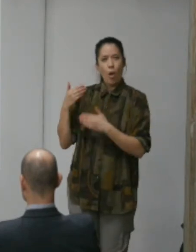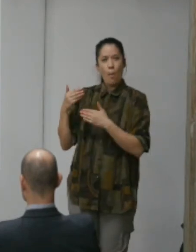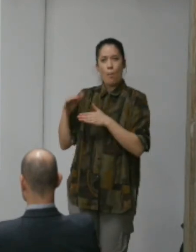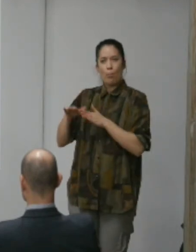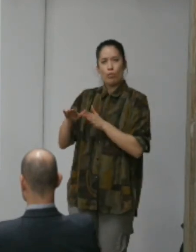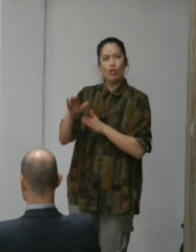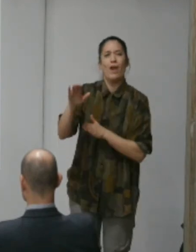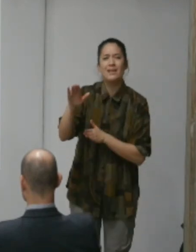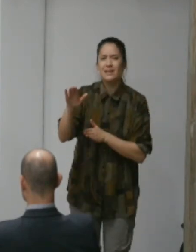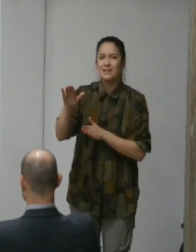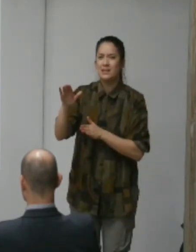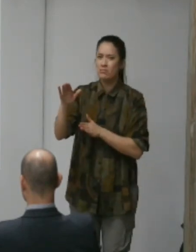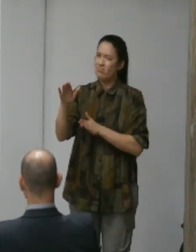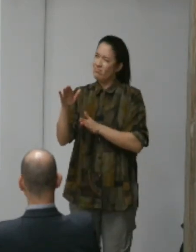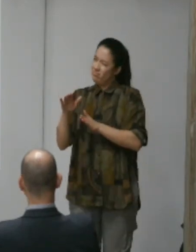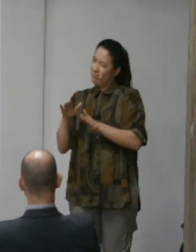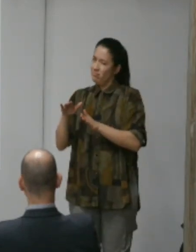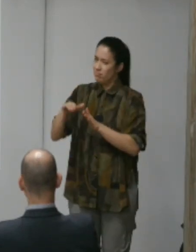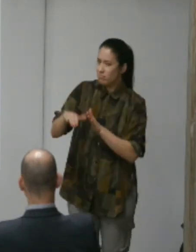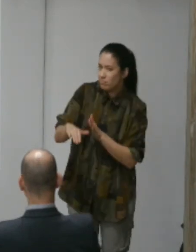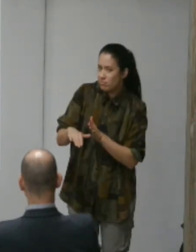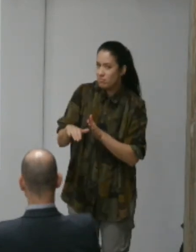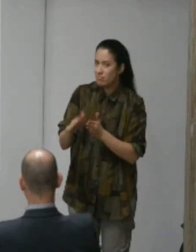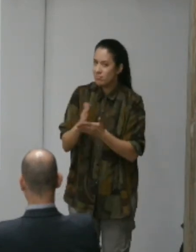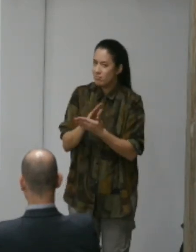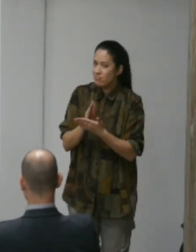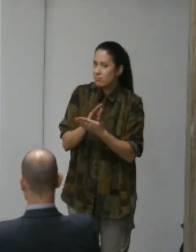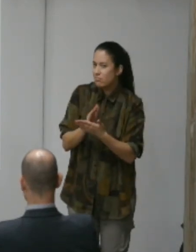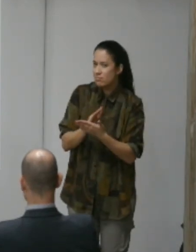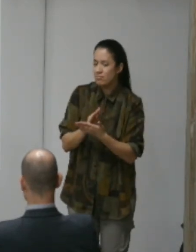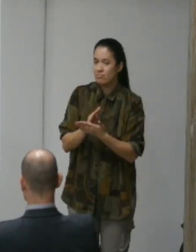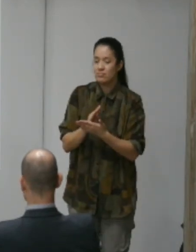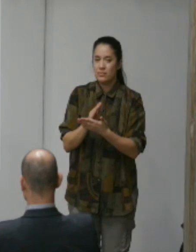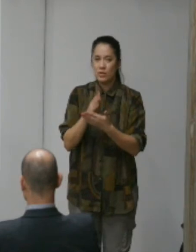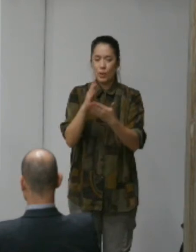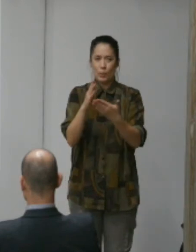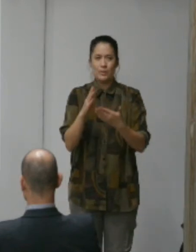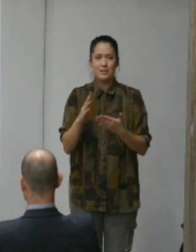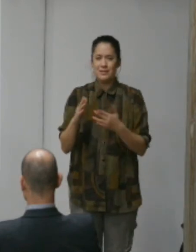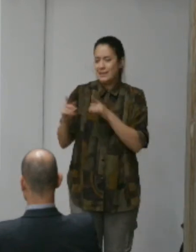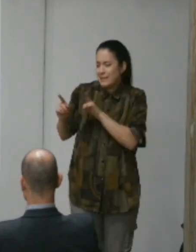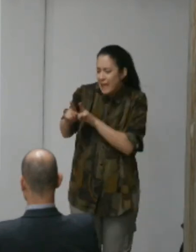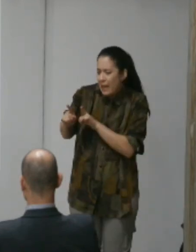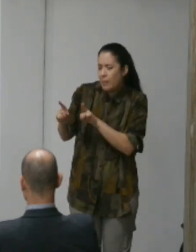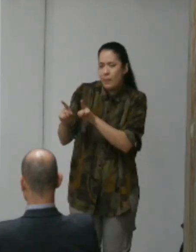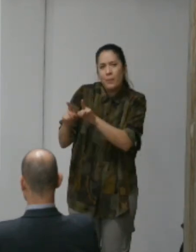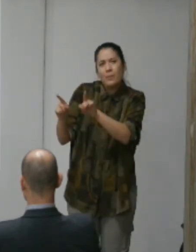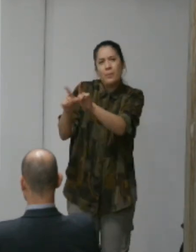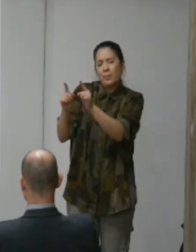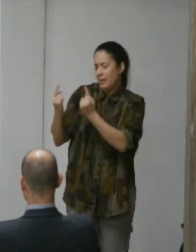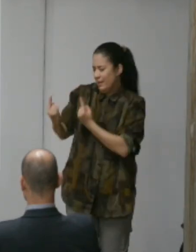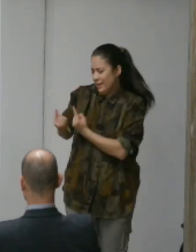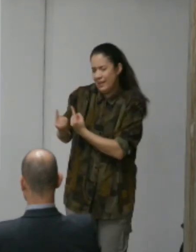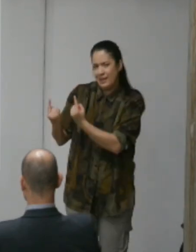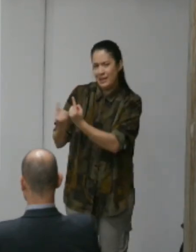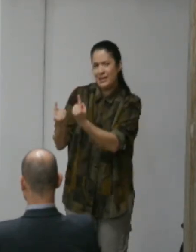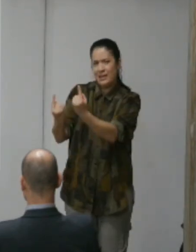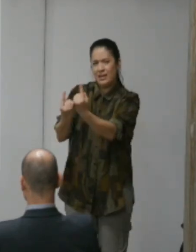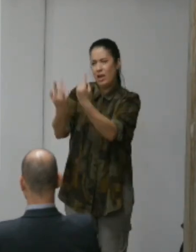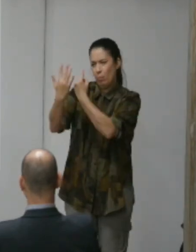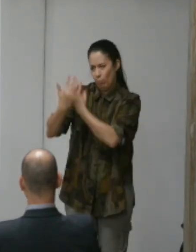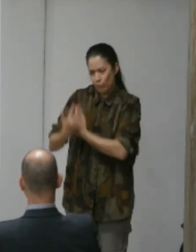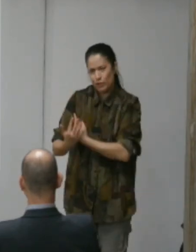here we are battling again against the same old oppressions, and yet we're still confronted with it. And I